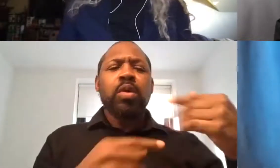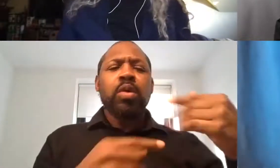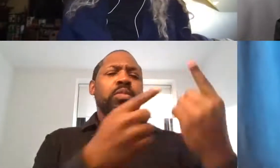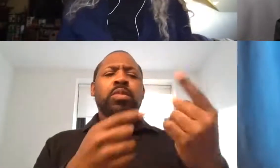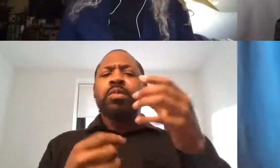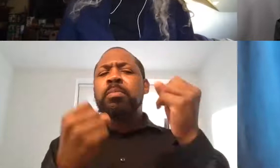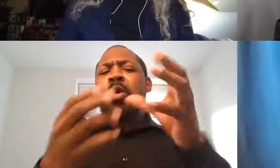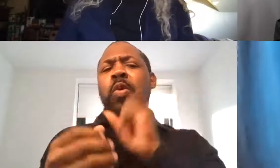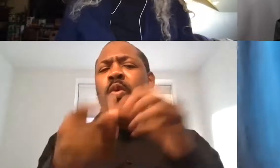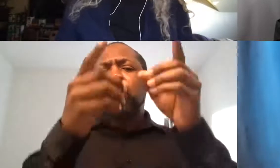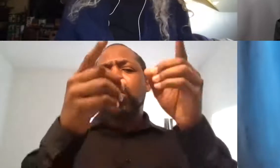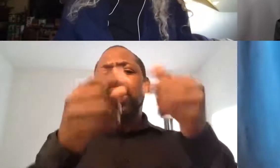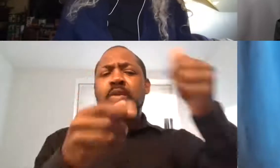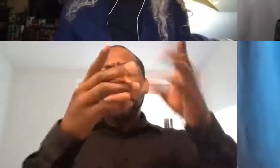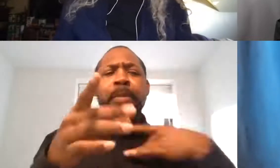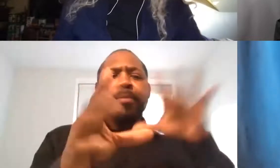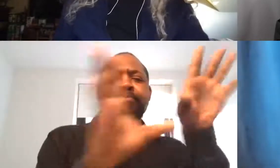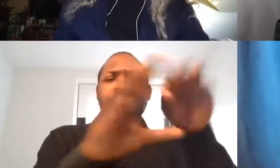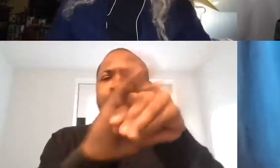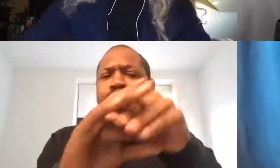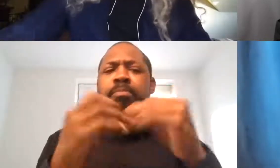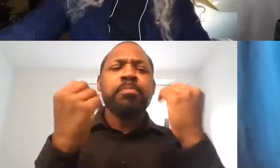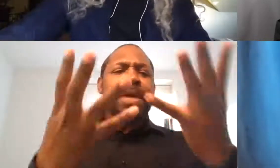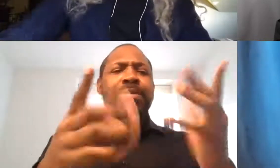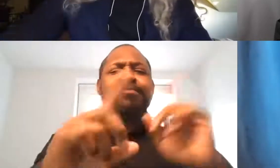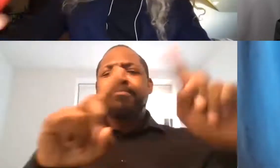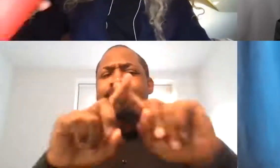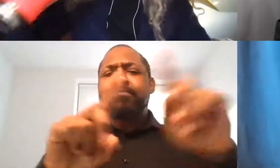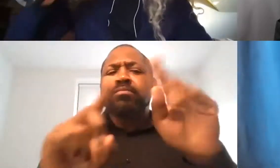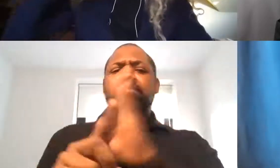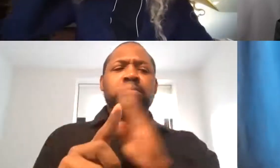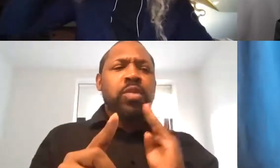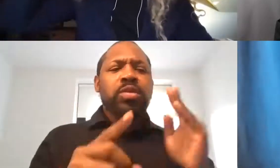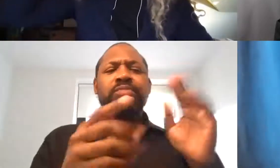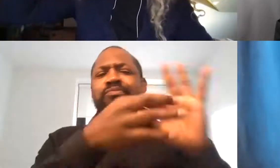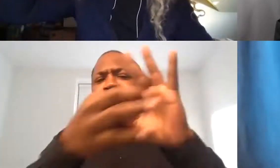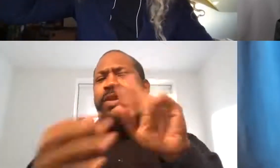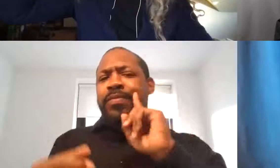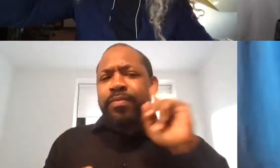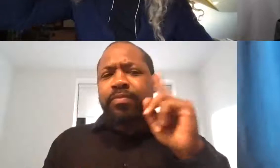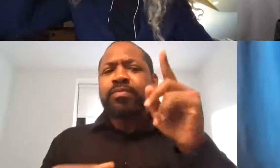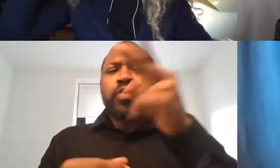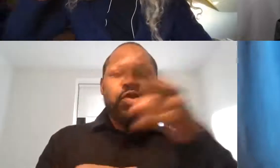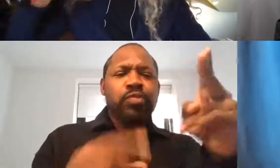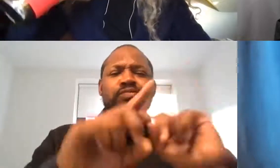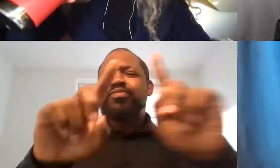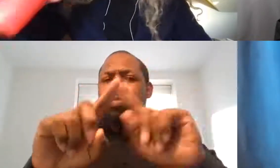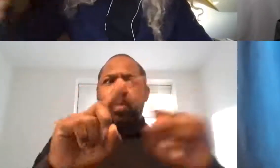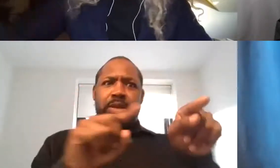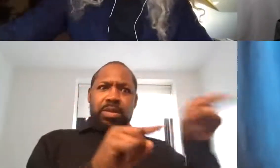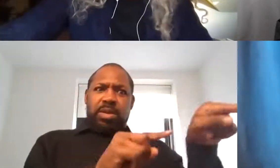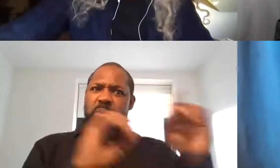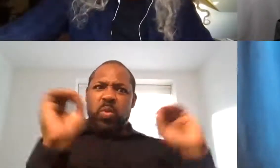group. But up to this point, there've been a lot of different executive directors that have gone